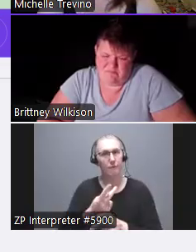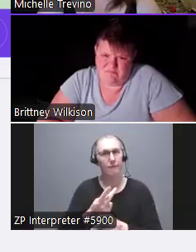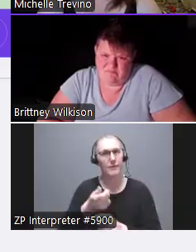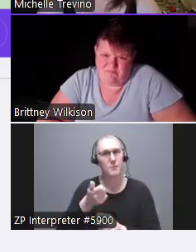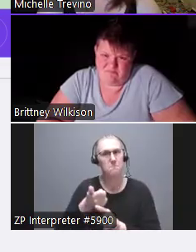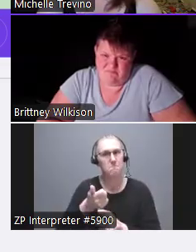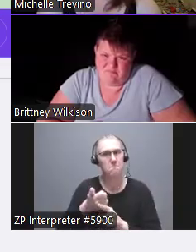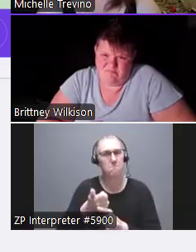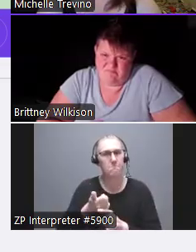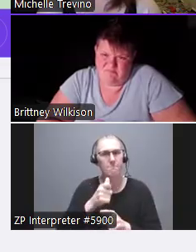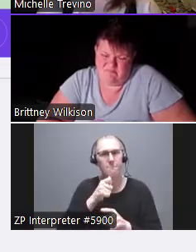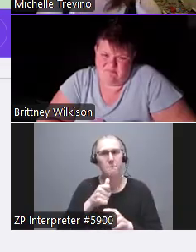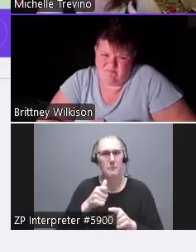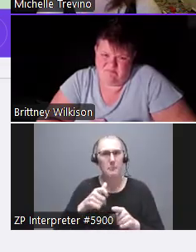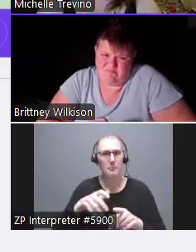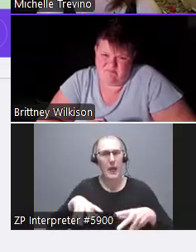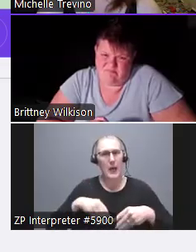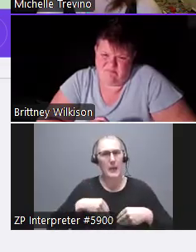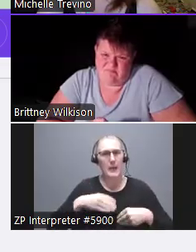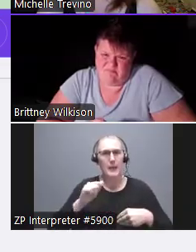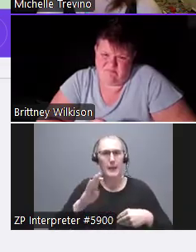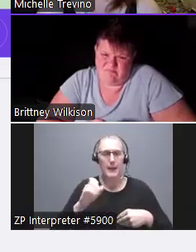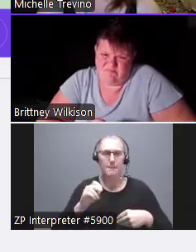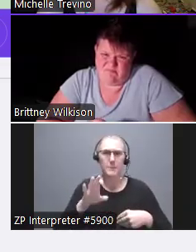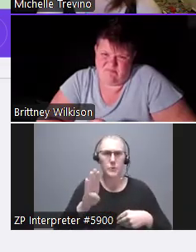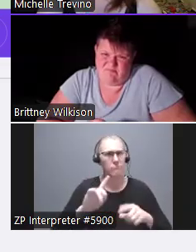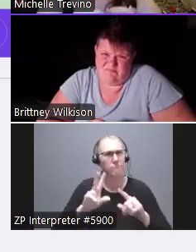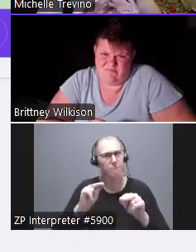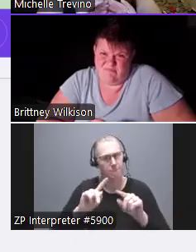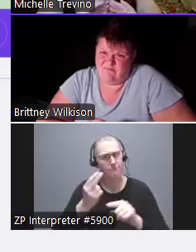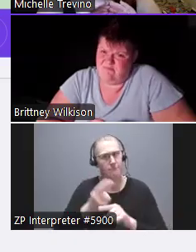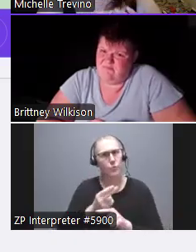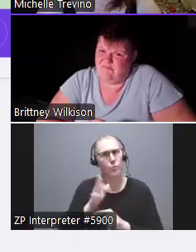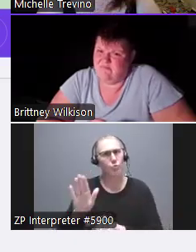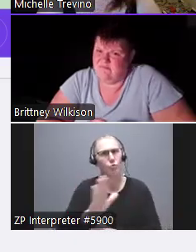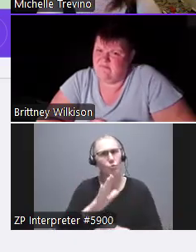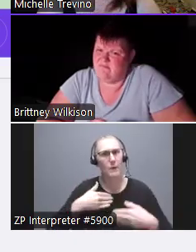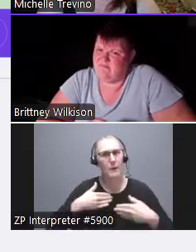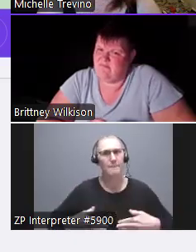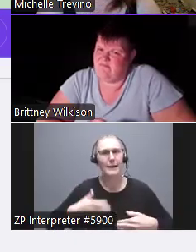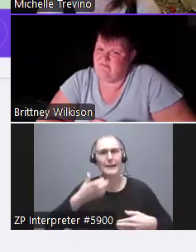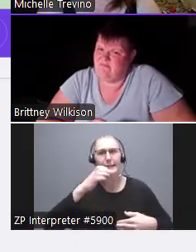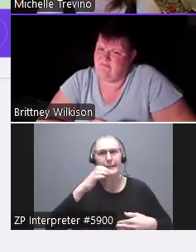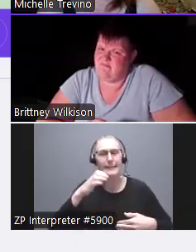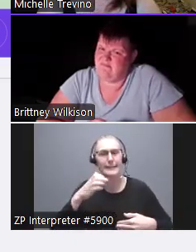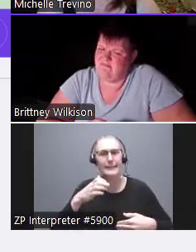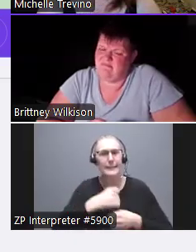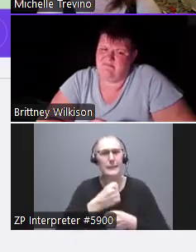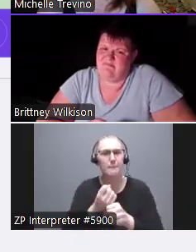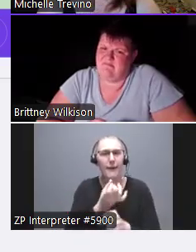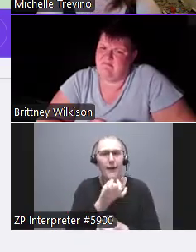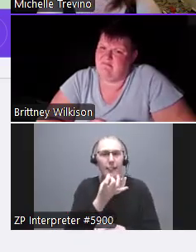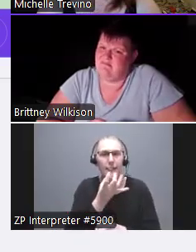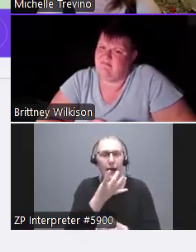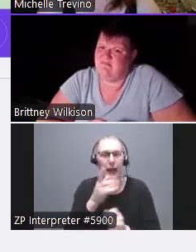your body. Instead, it uses your body heat to create light to activate cells in your